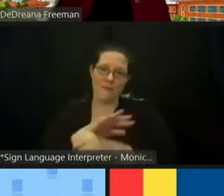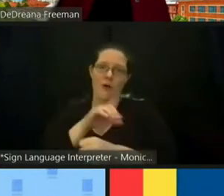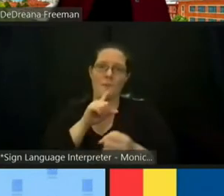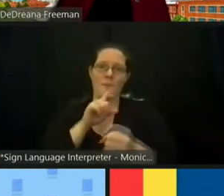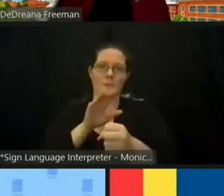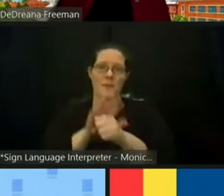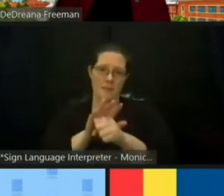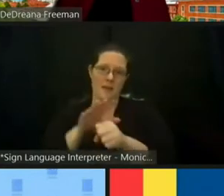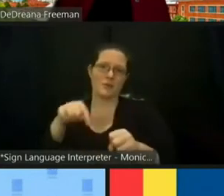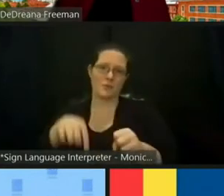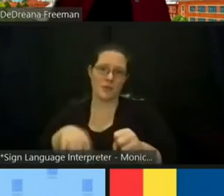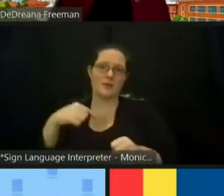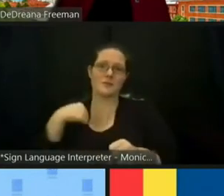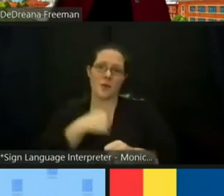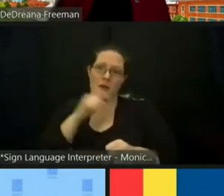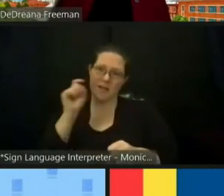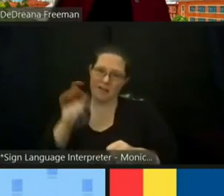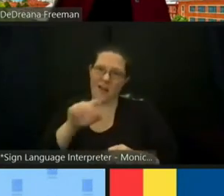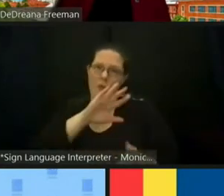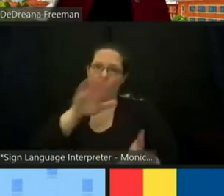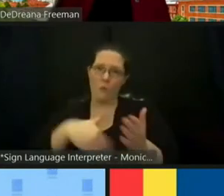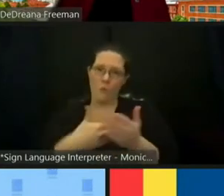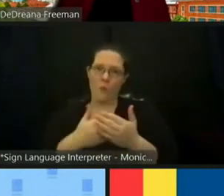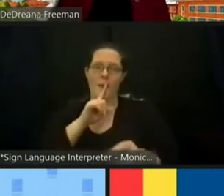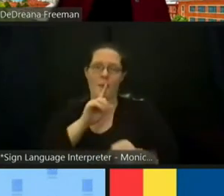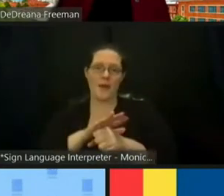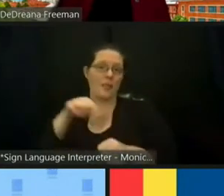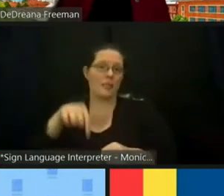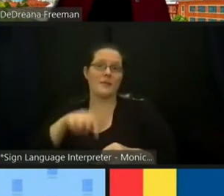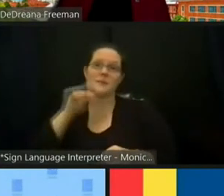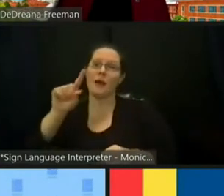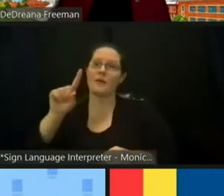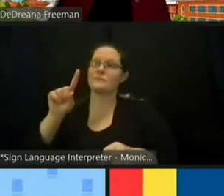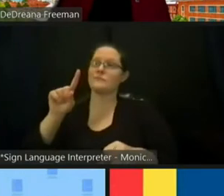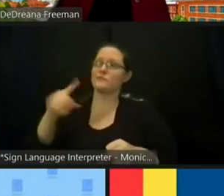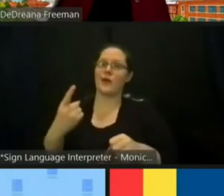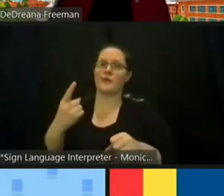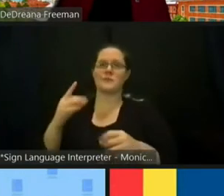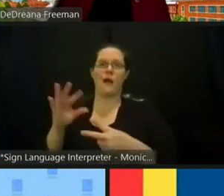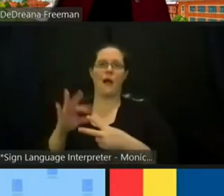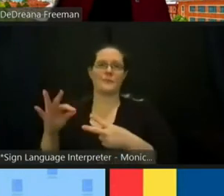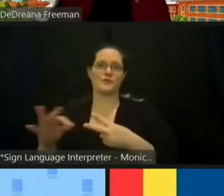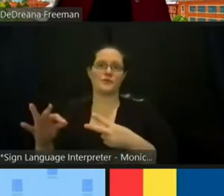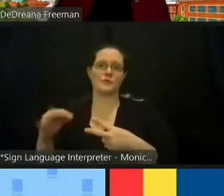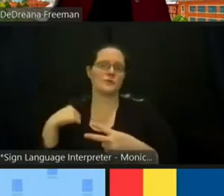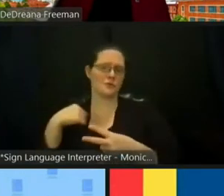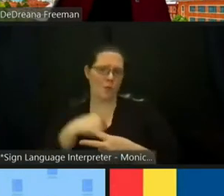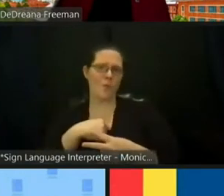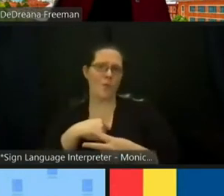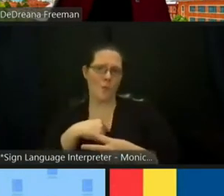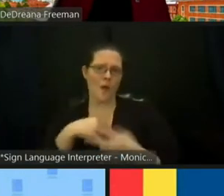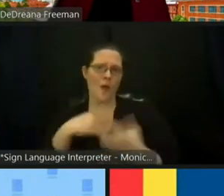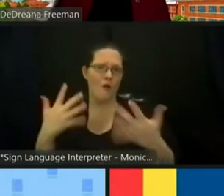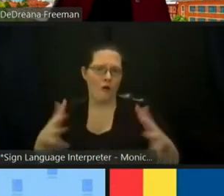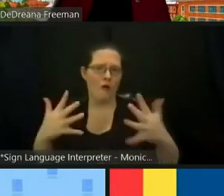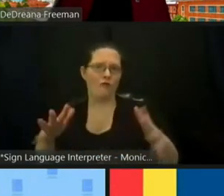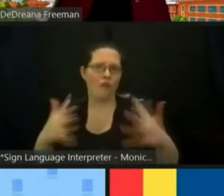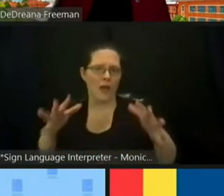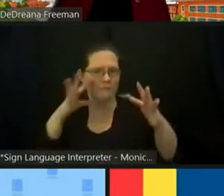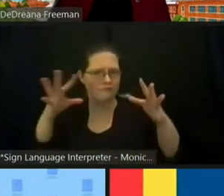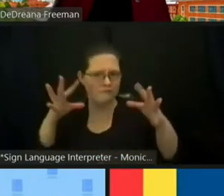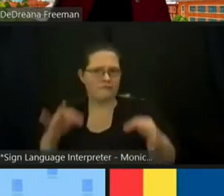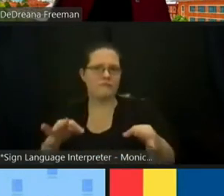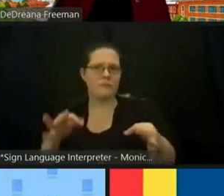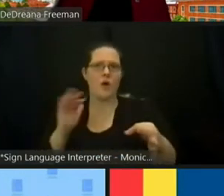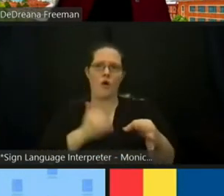this is total, and it needs to be. And this is not something that is optional. Not only do we have it